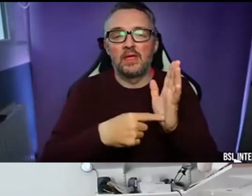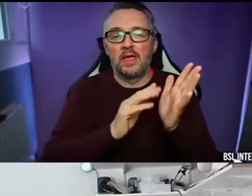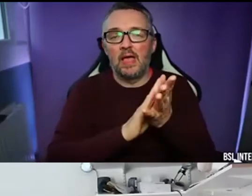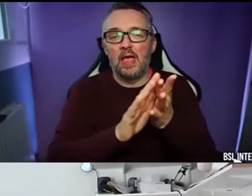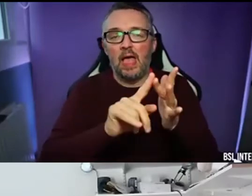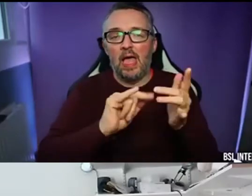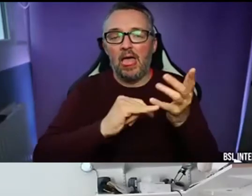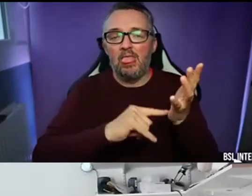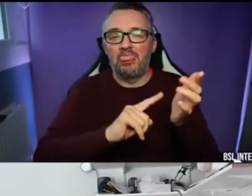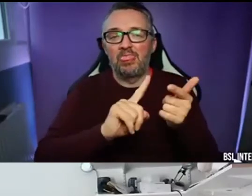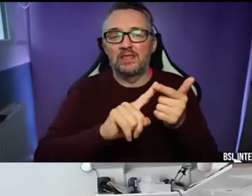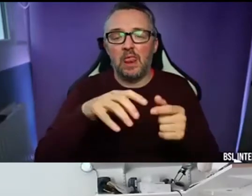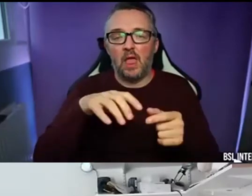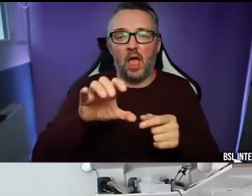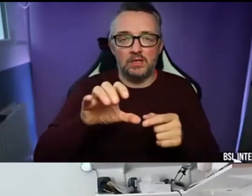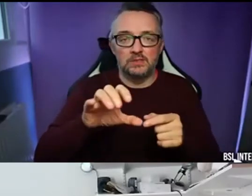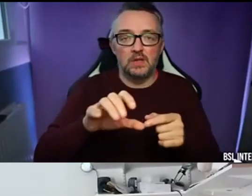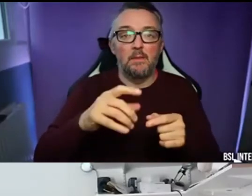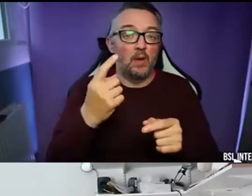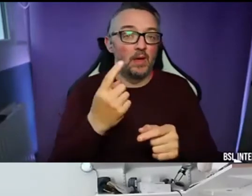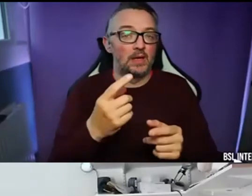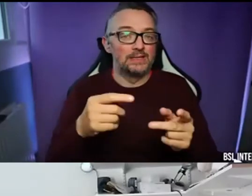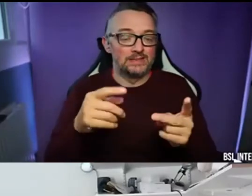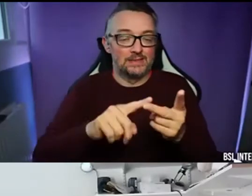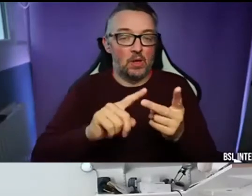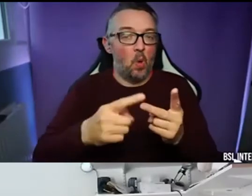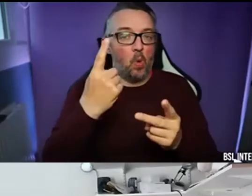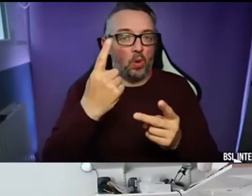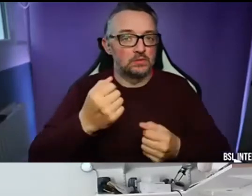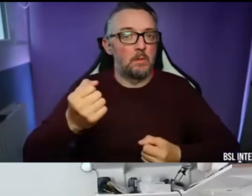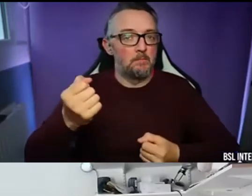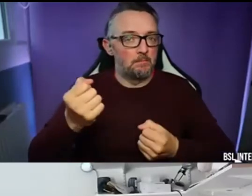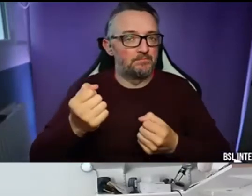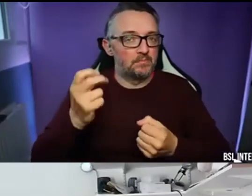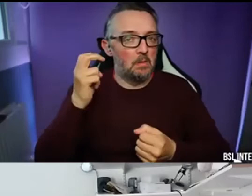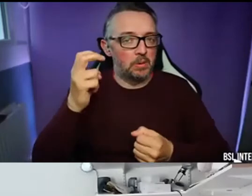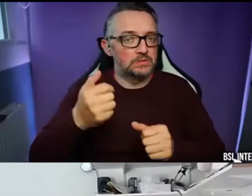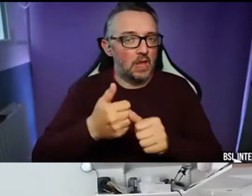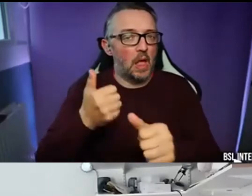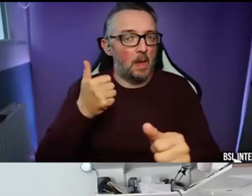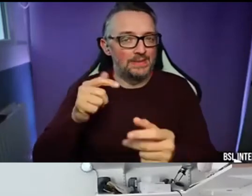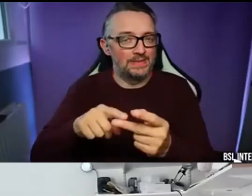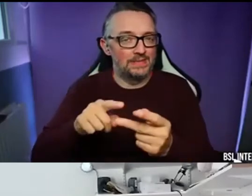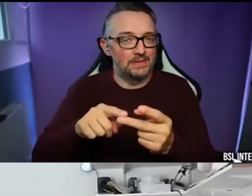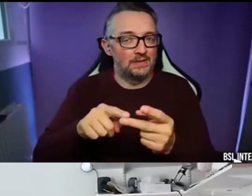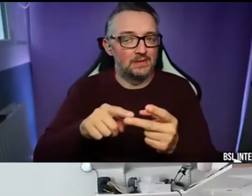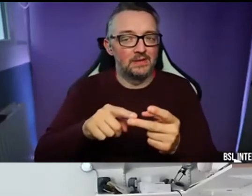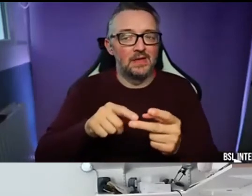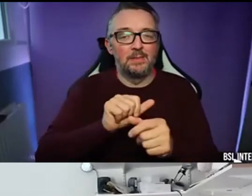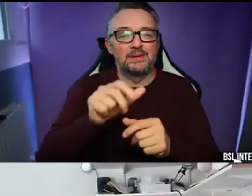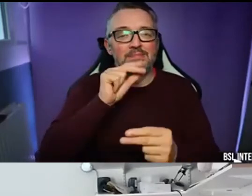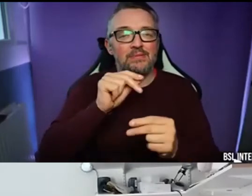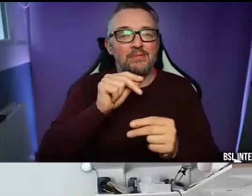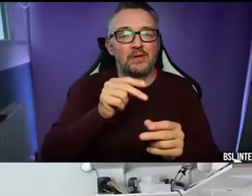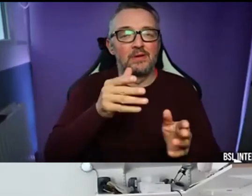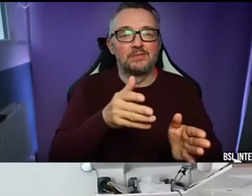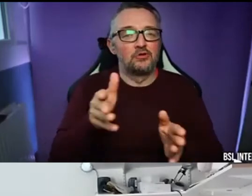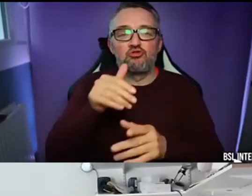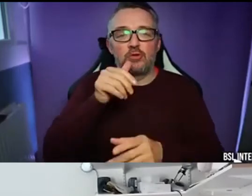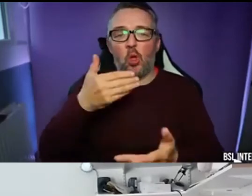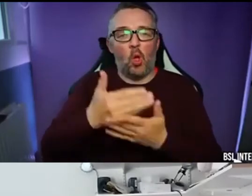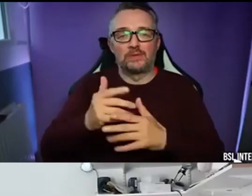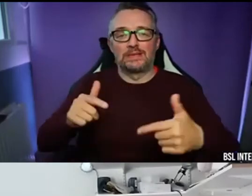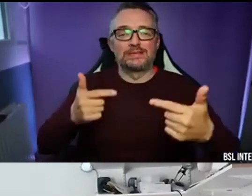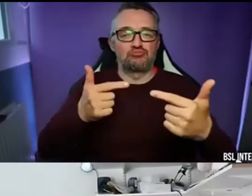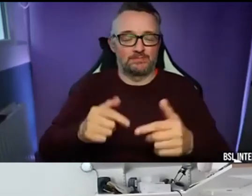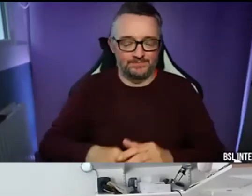one bus company in particular, that I think we might look at kind of off camera. Yeah, that's not a problem. Thank you, Anne-Marie.